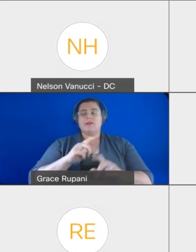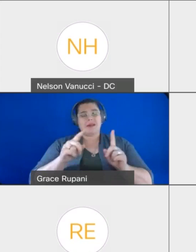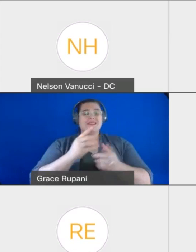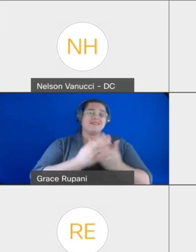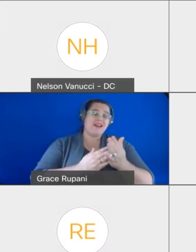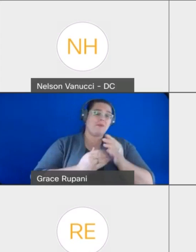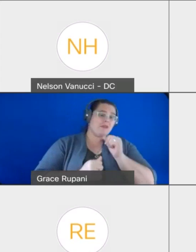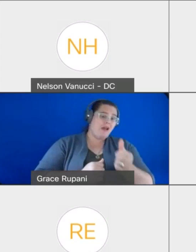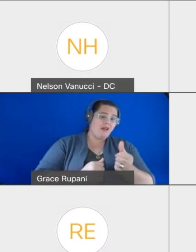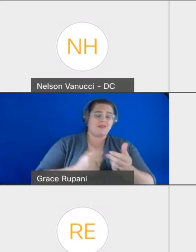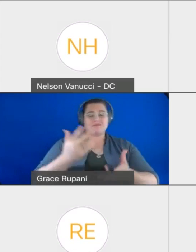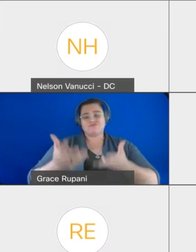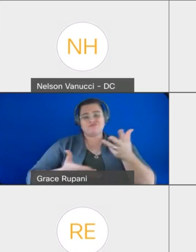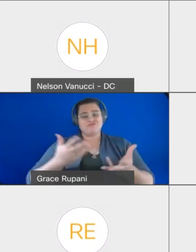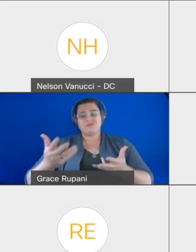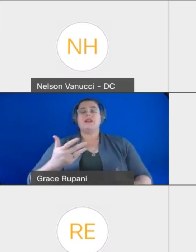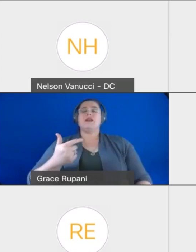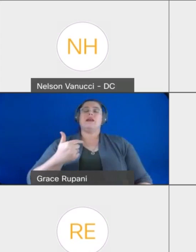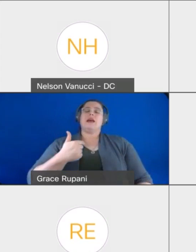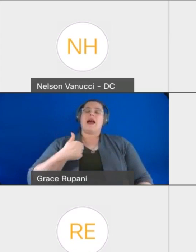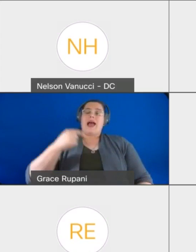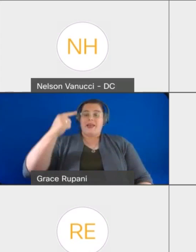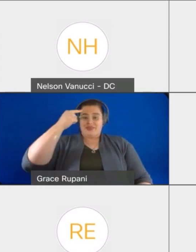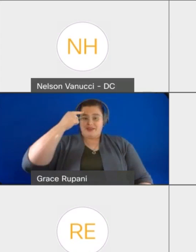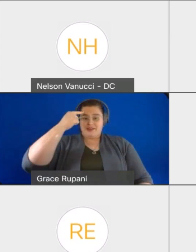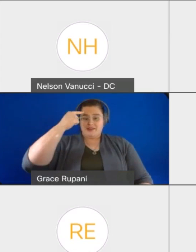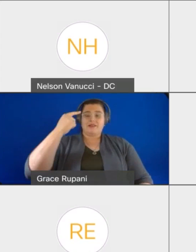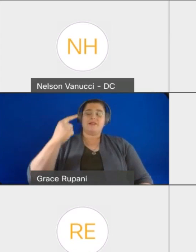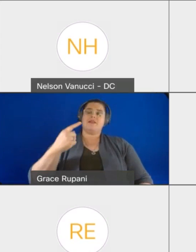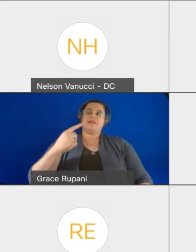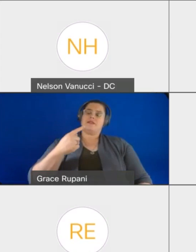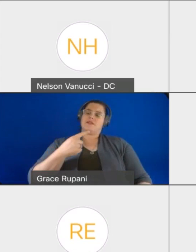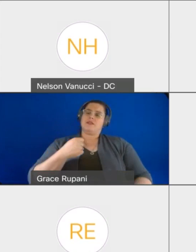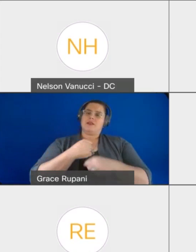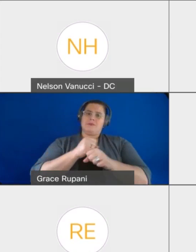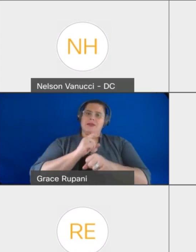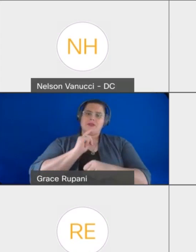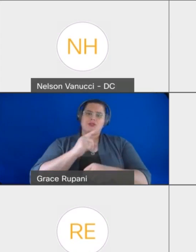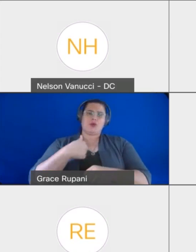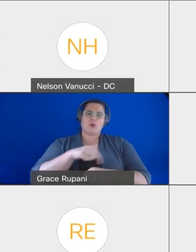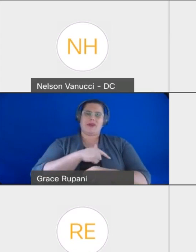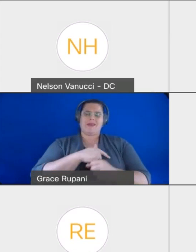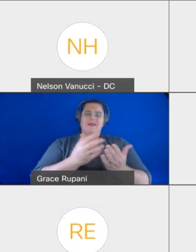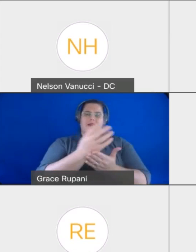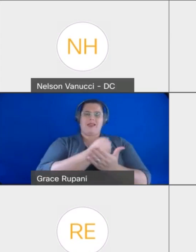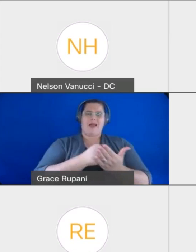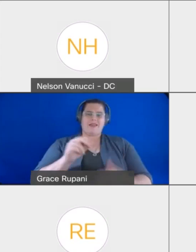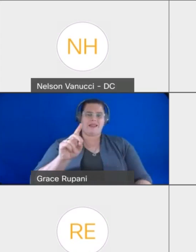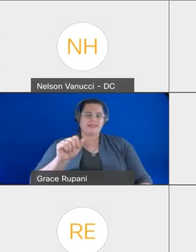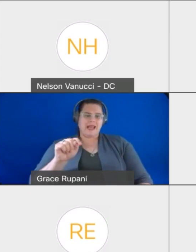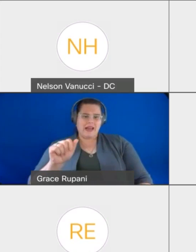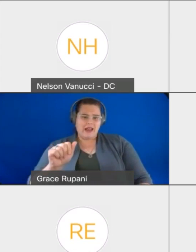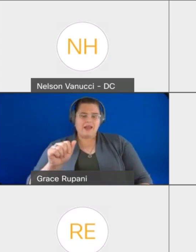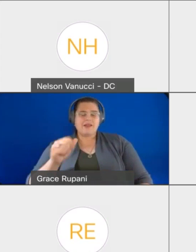And I do think we are actually making sure that we have the data on that so that we can see whether,